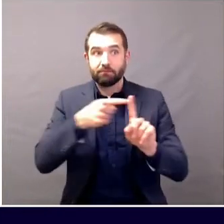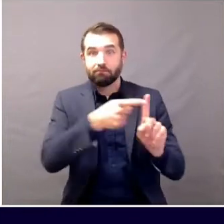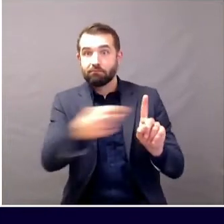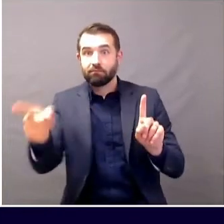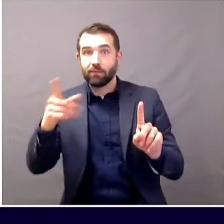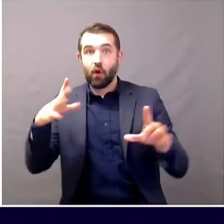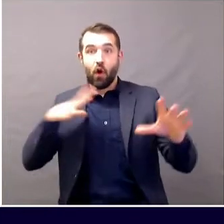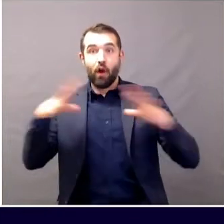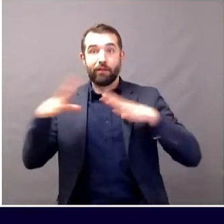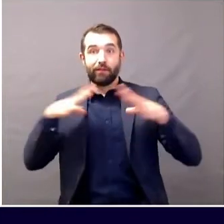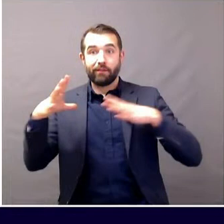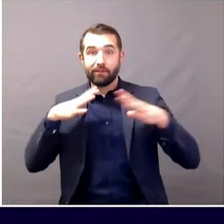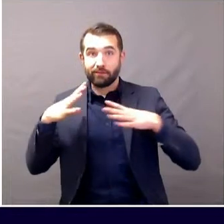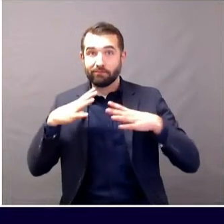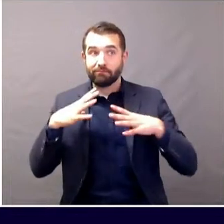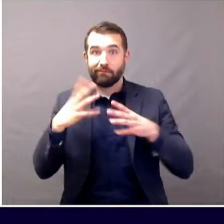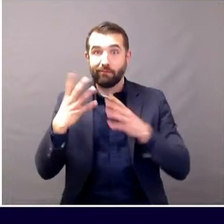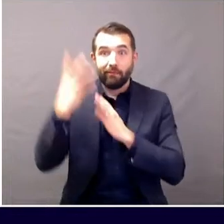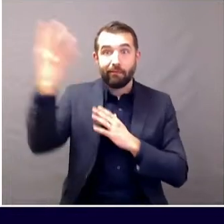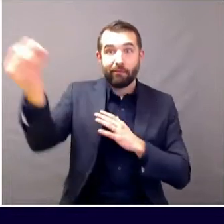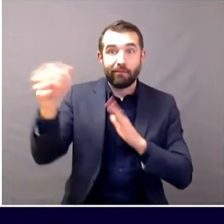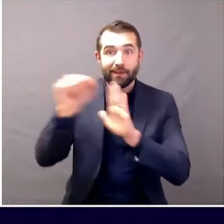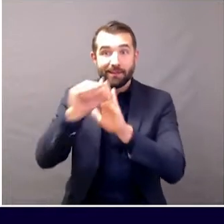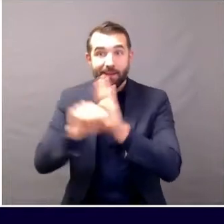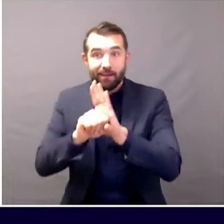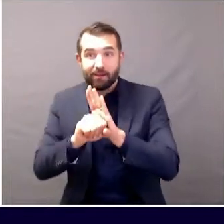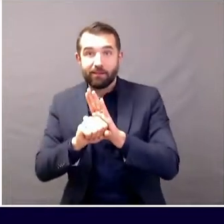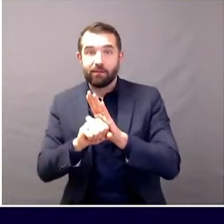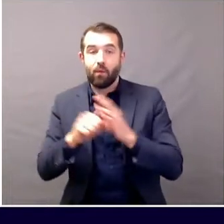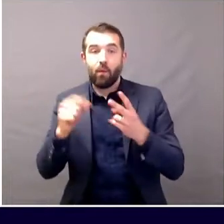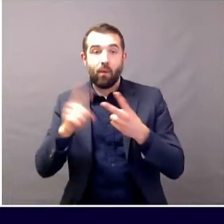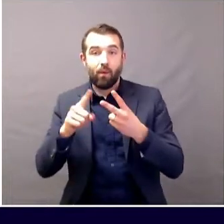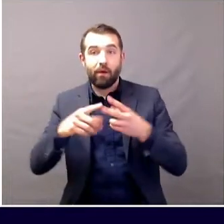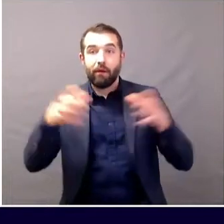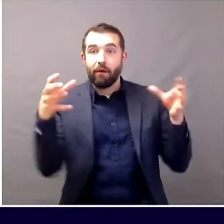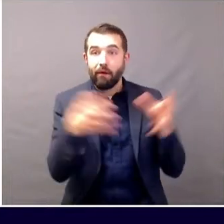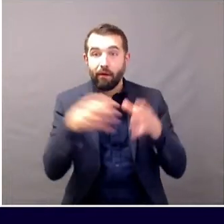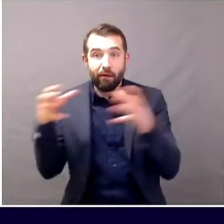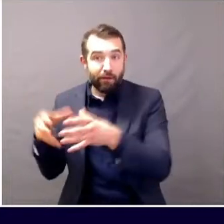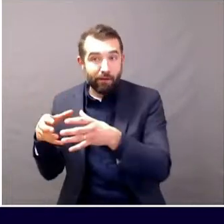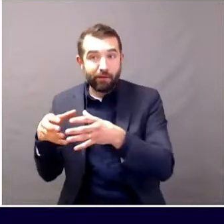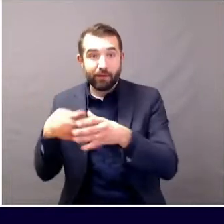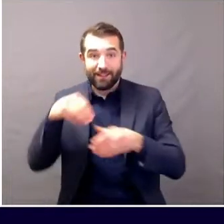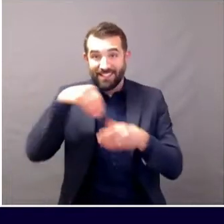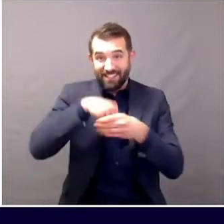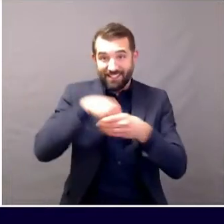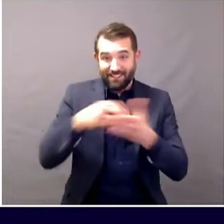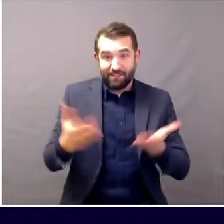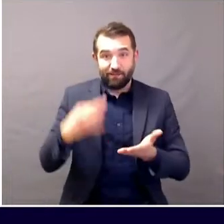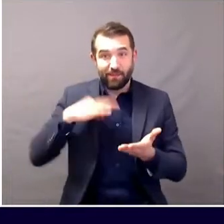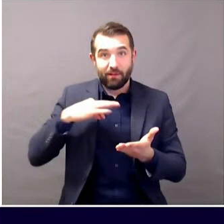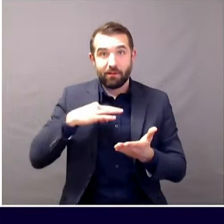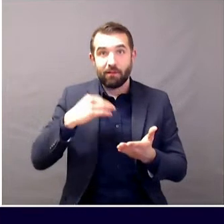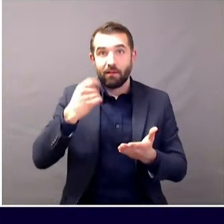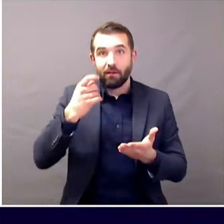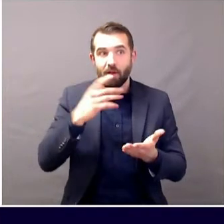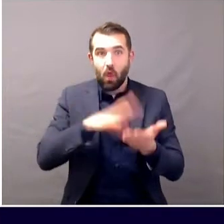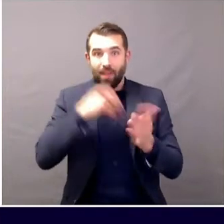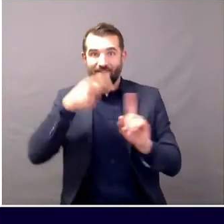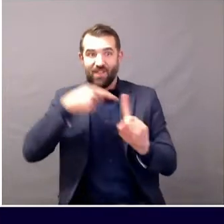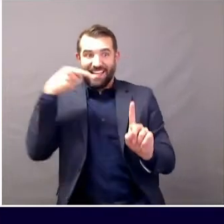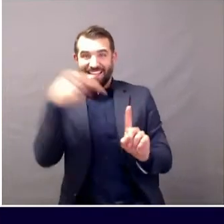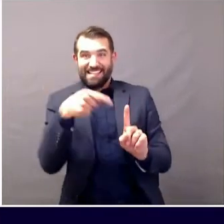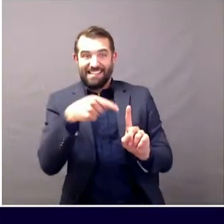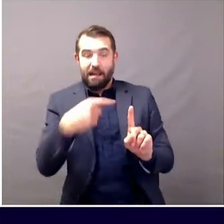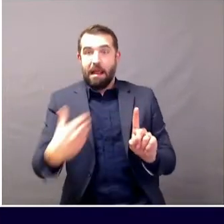gathering, and you've learned that someone at that gathering has now tested positive for COVID-19, you as a close